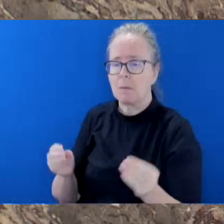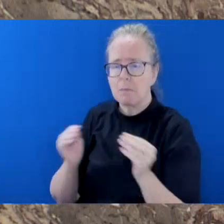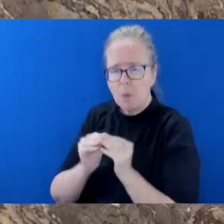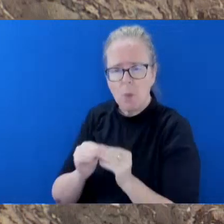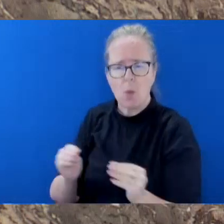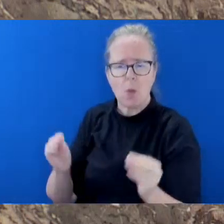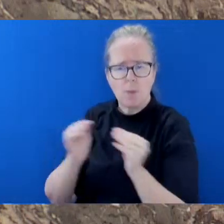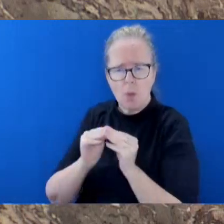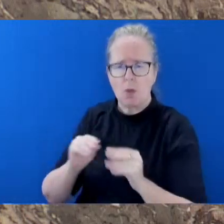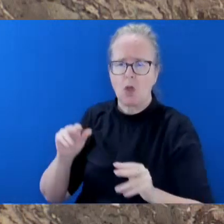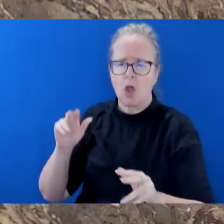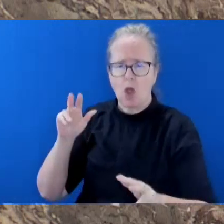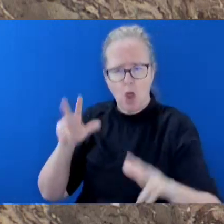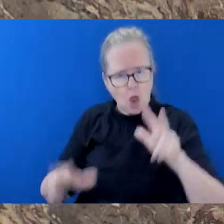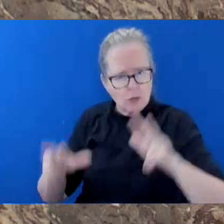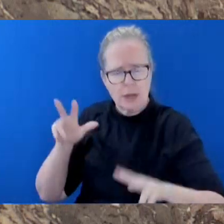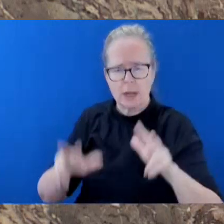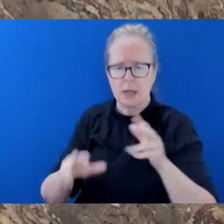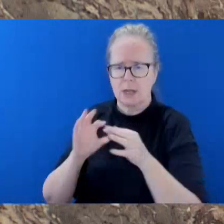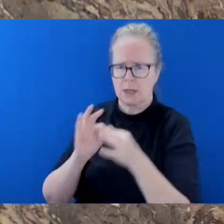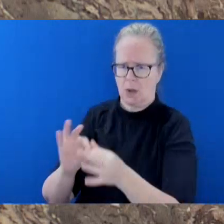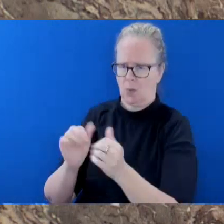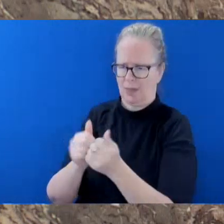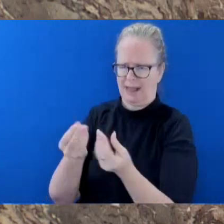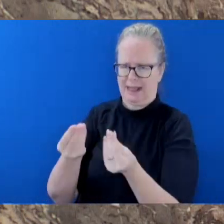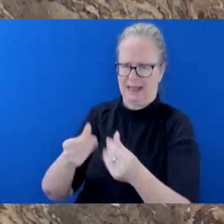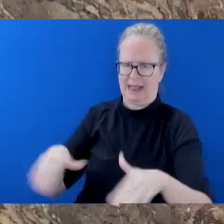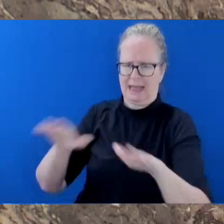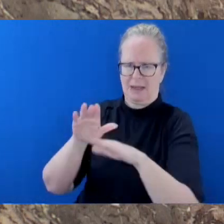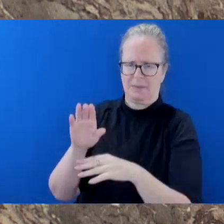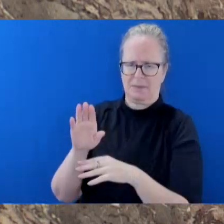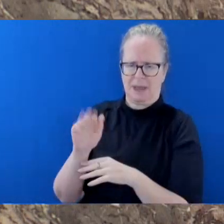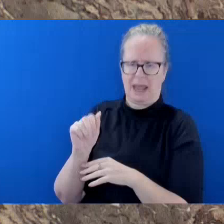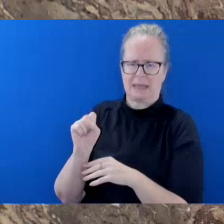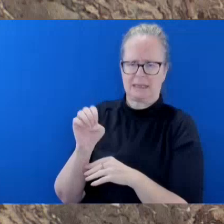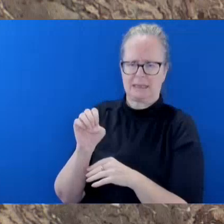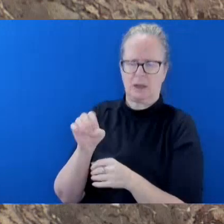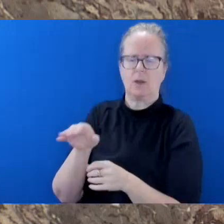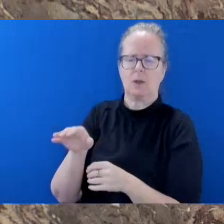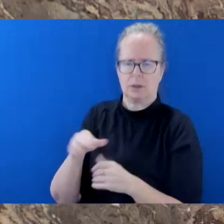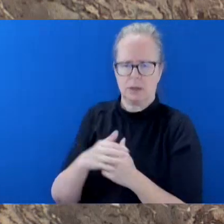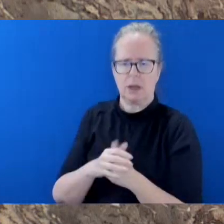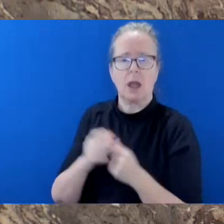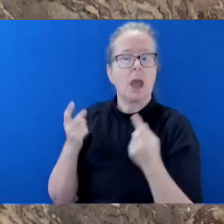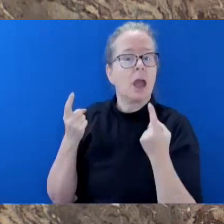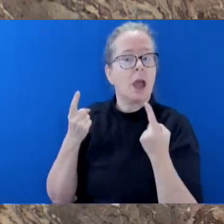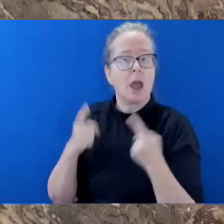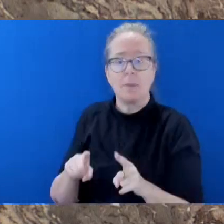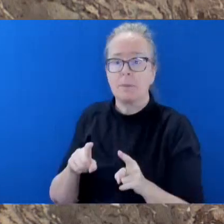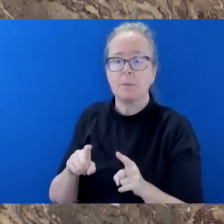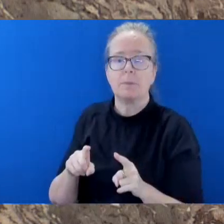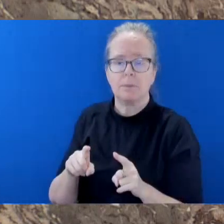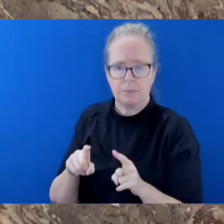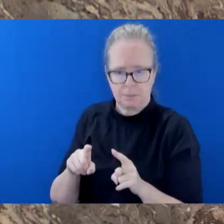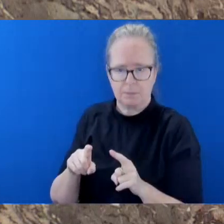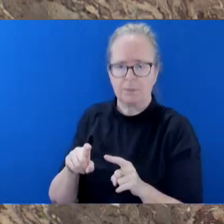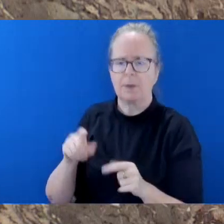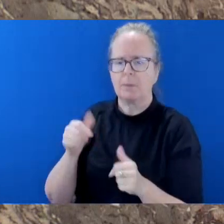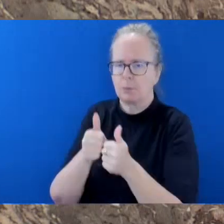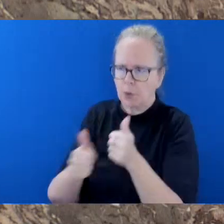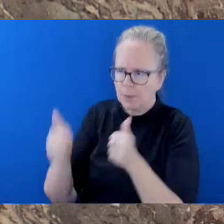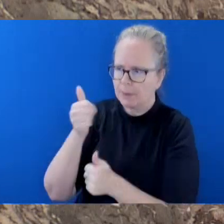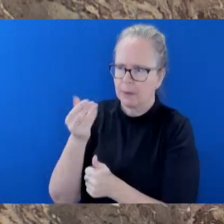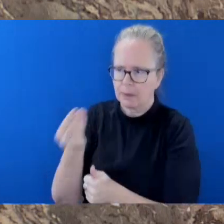ever before. That's happening under this Premier and the NDP. And the result of all of this NDP uncertainty is